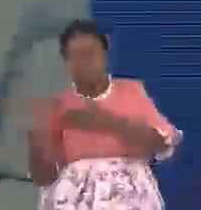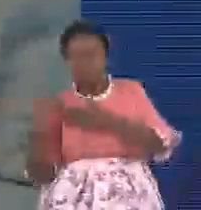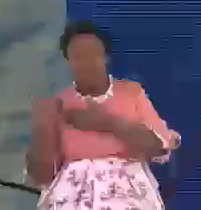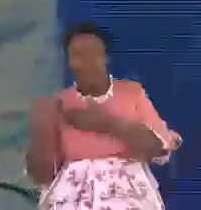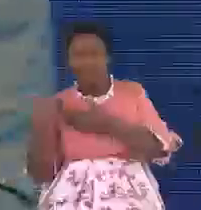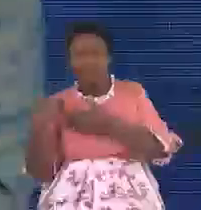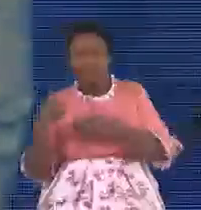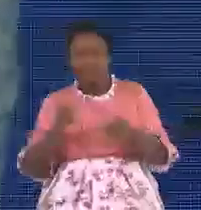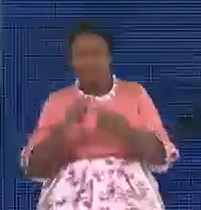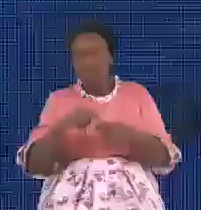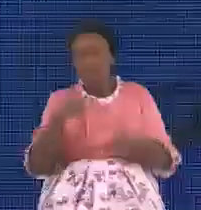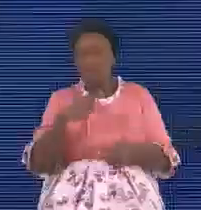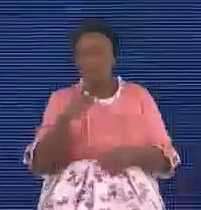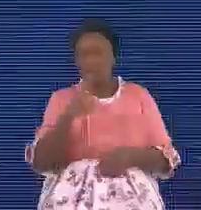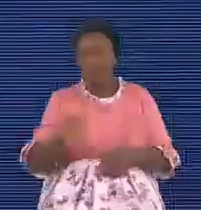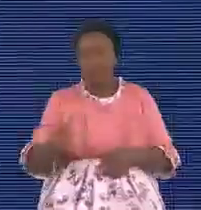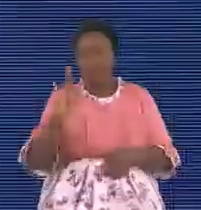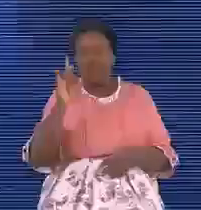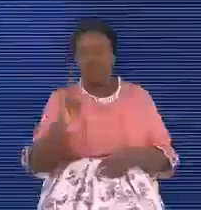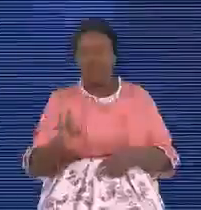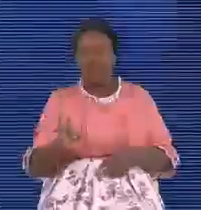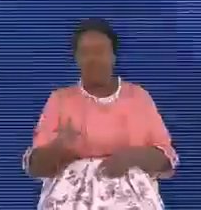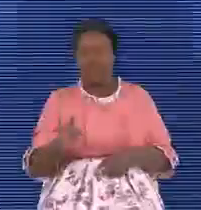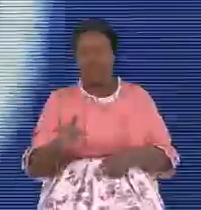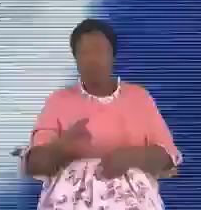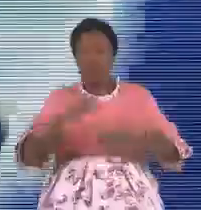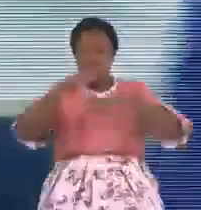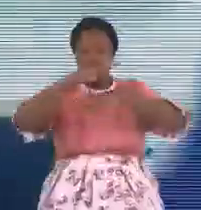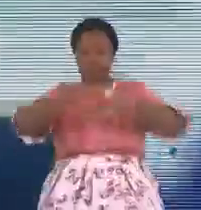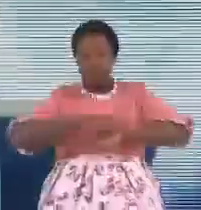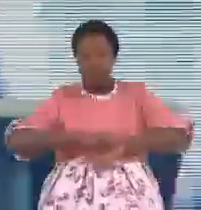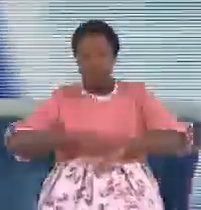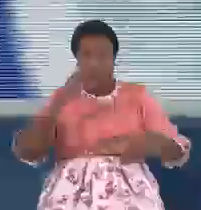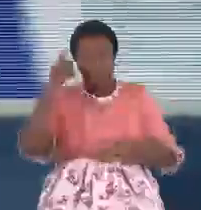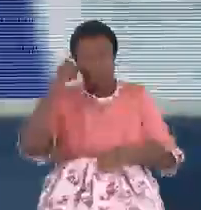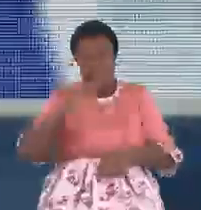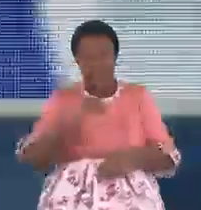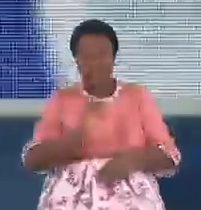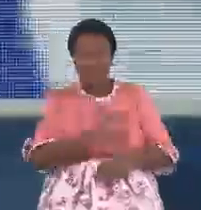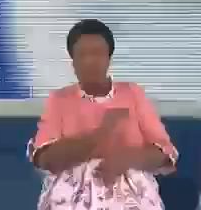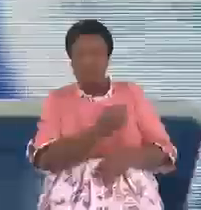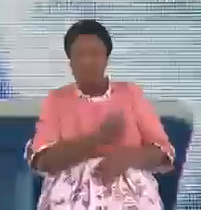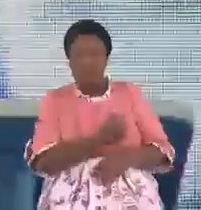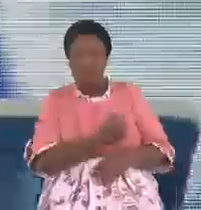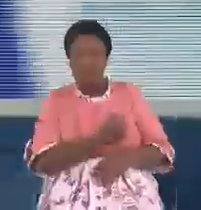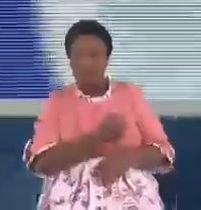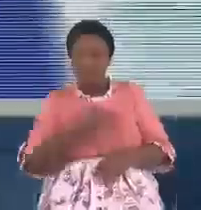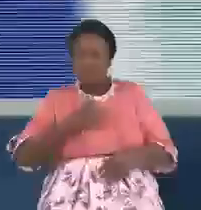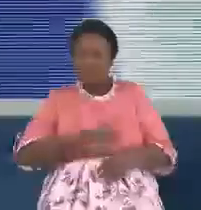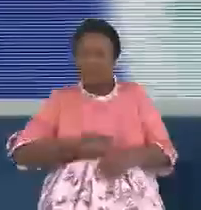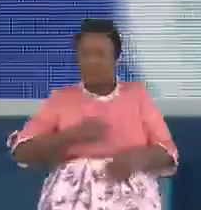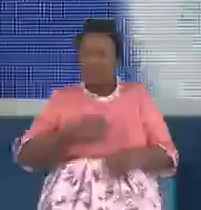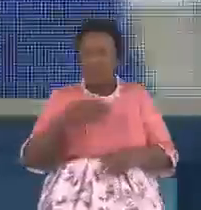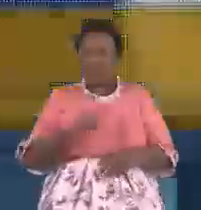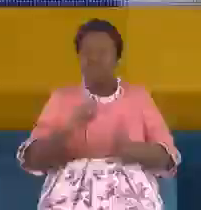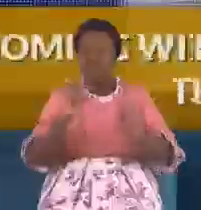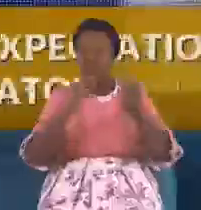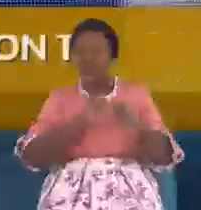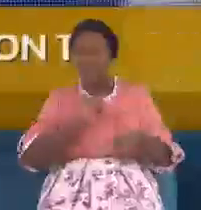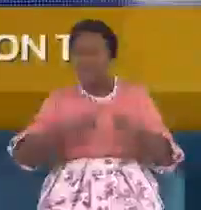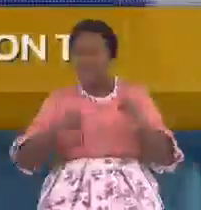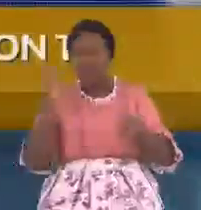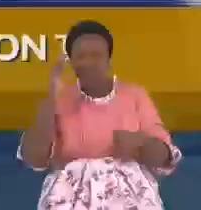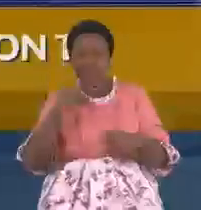find rest for your soul tonight i'm talking to you on coming with